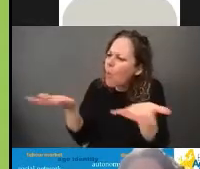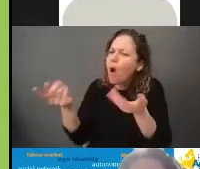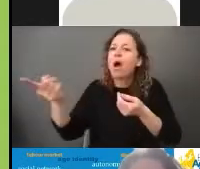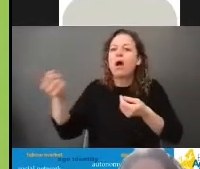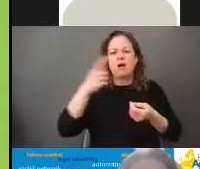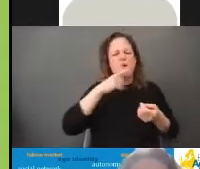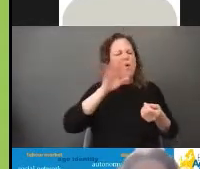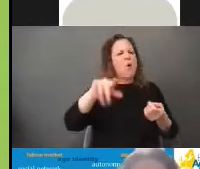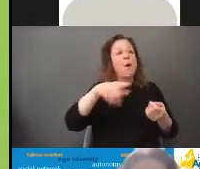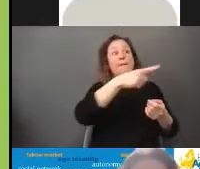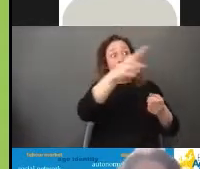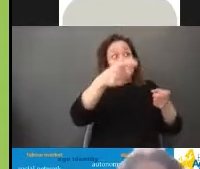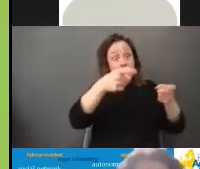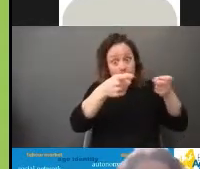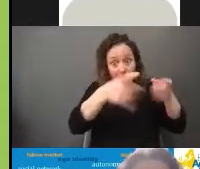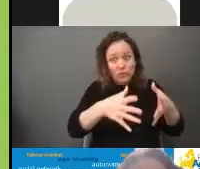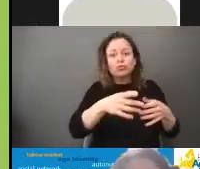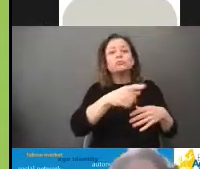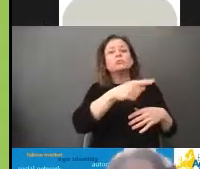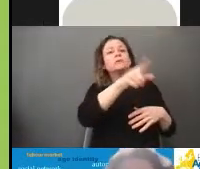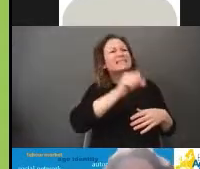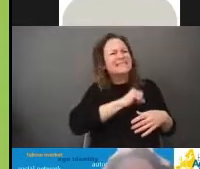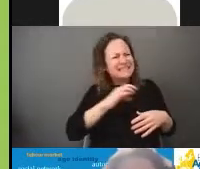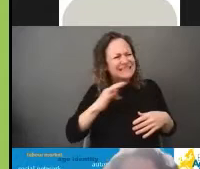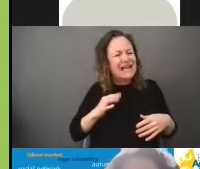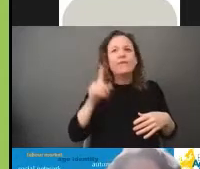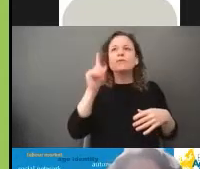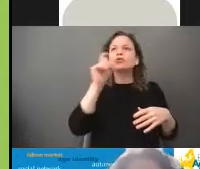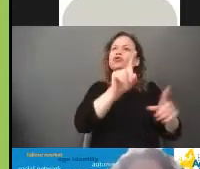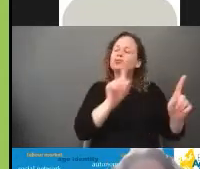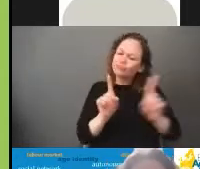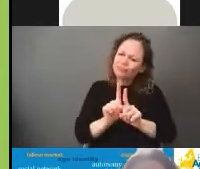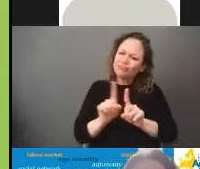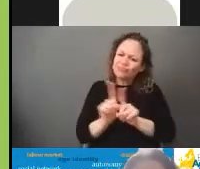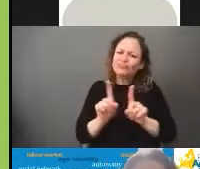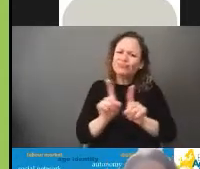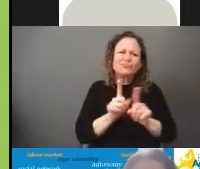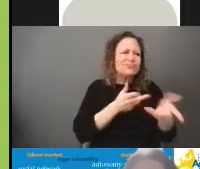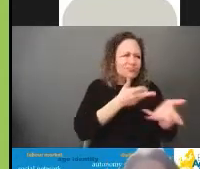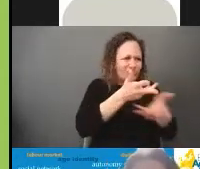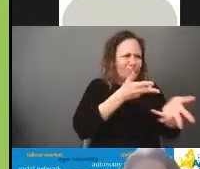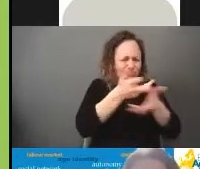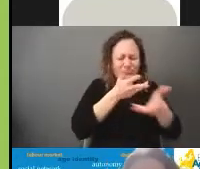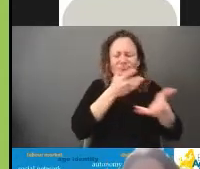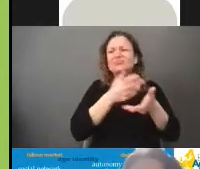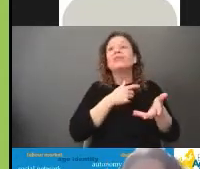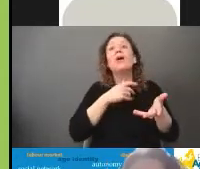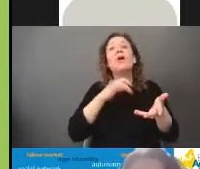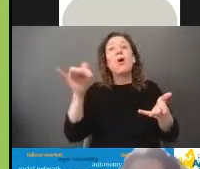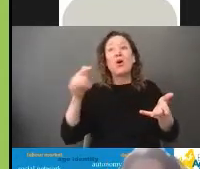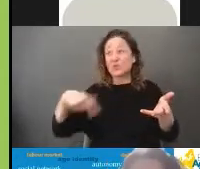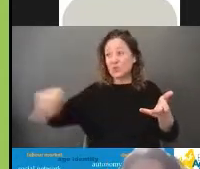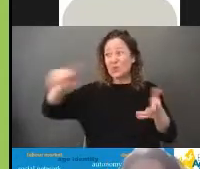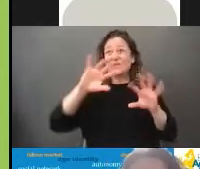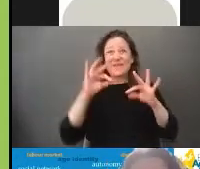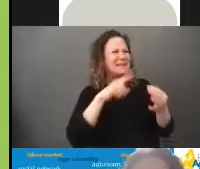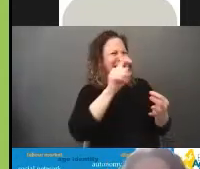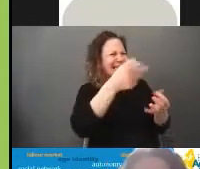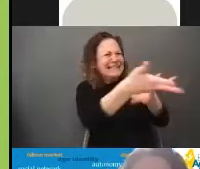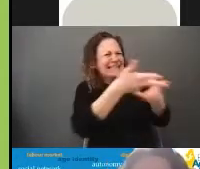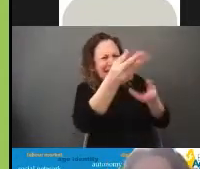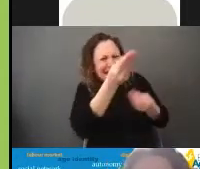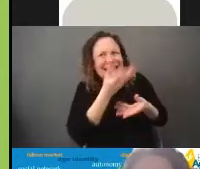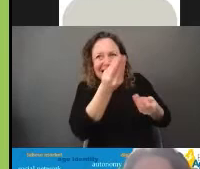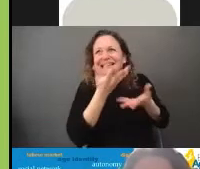major role in the life of residents and also of family members, and more transparent and flexible measures are